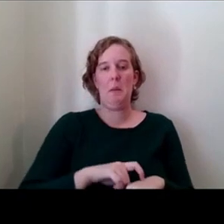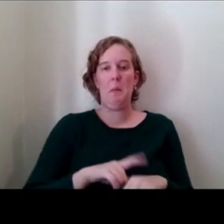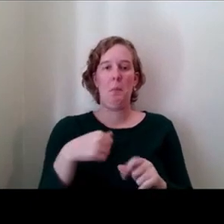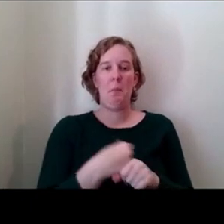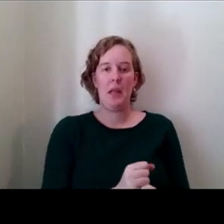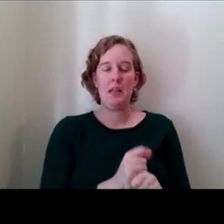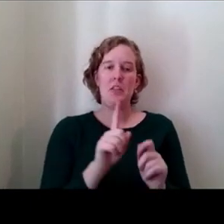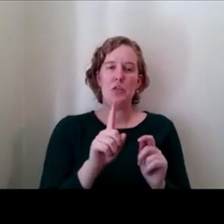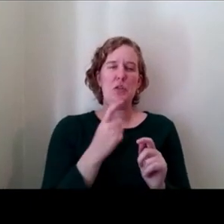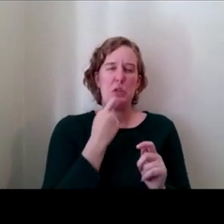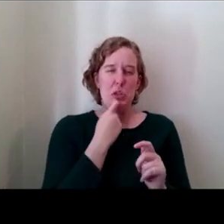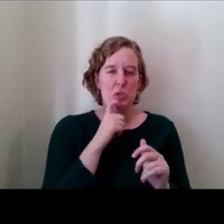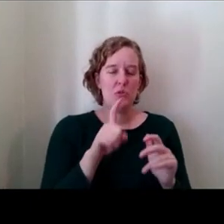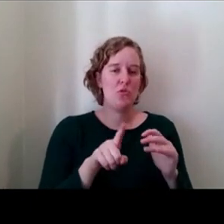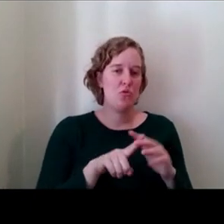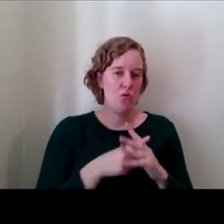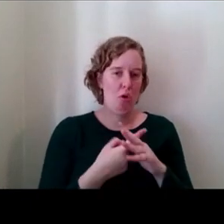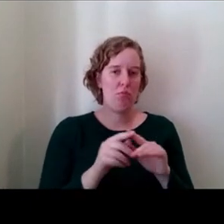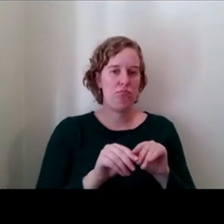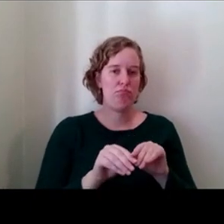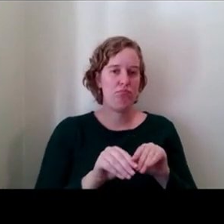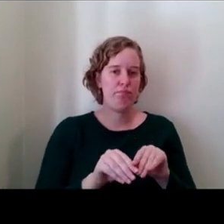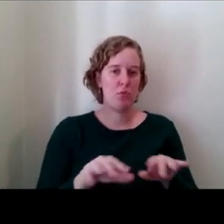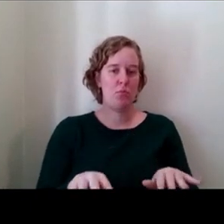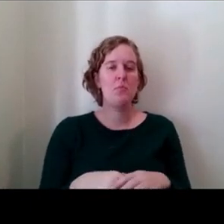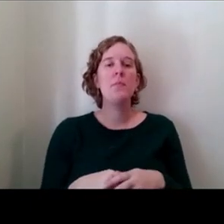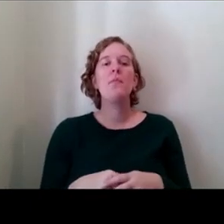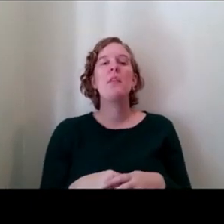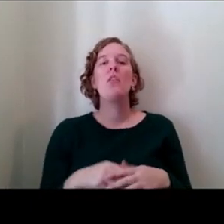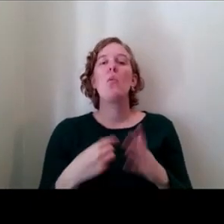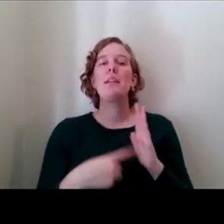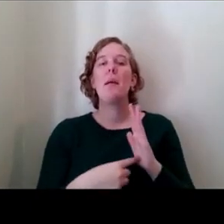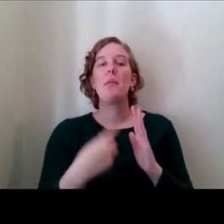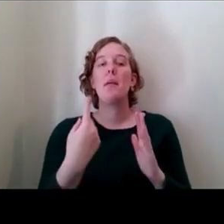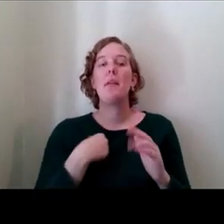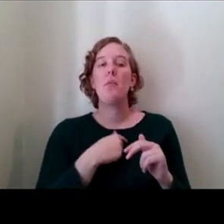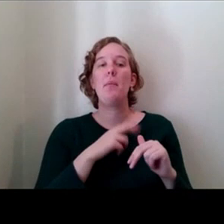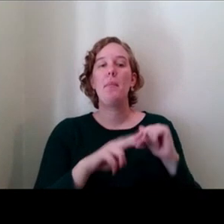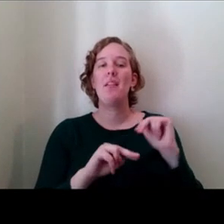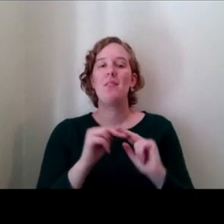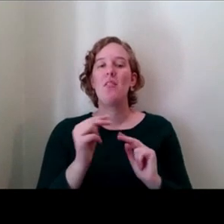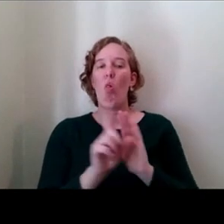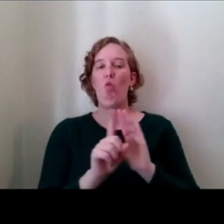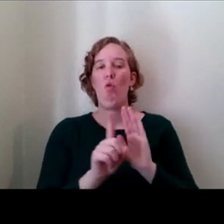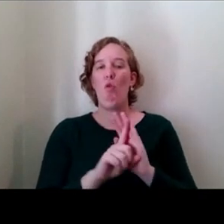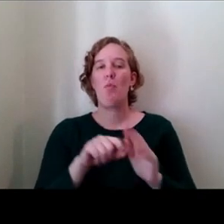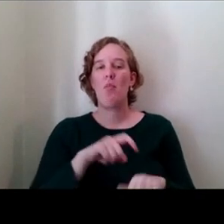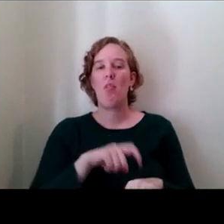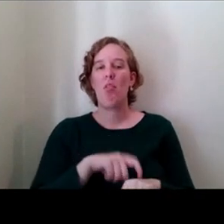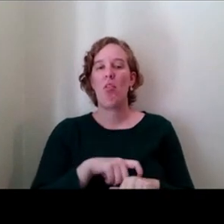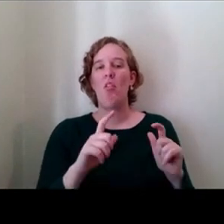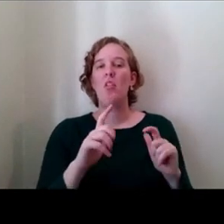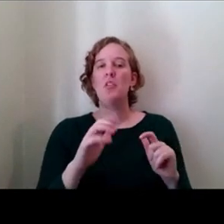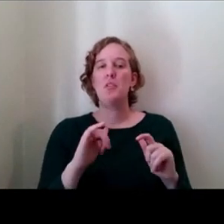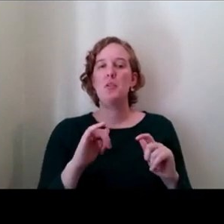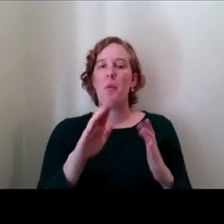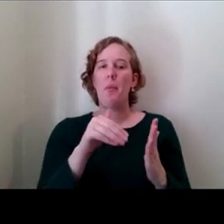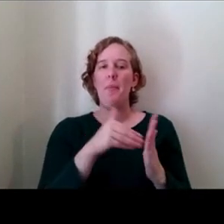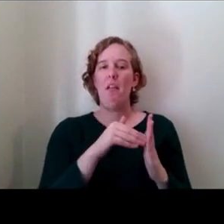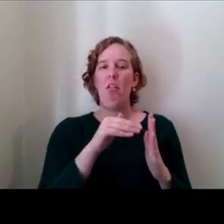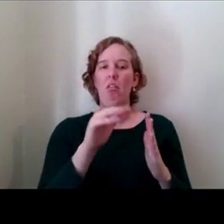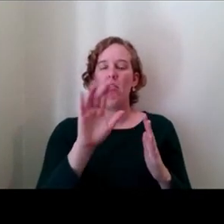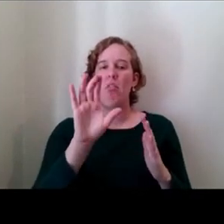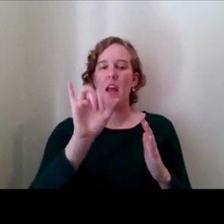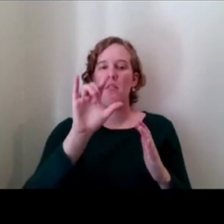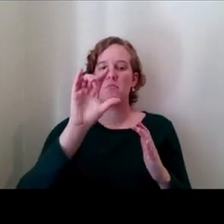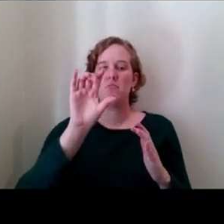And to give you an example, here's an example of something we built, an alarm clock. In the middle at the top there, you can see